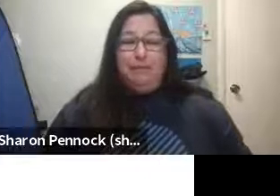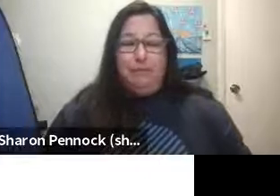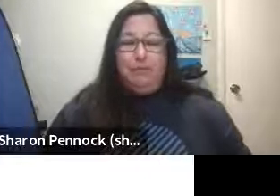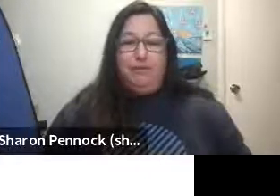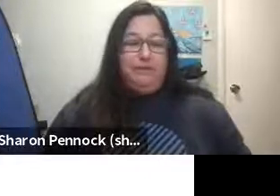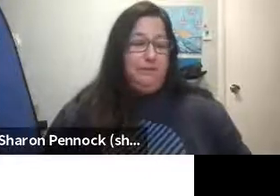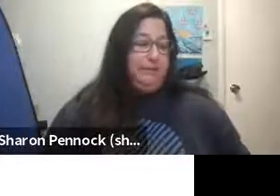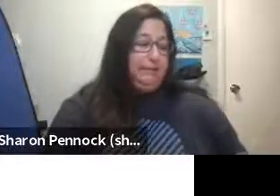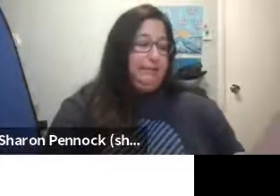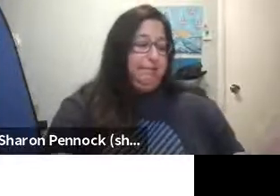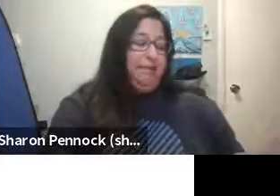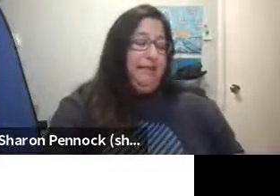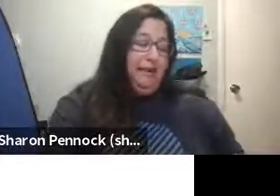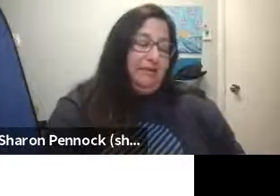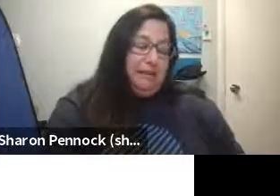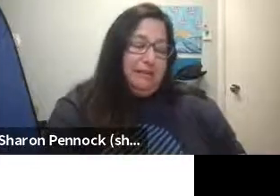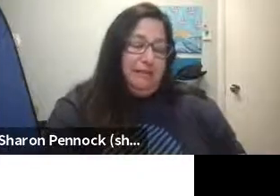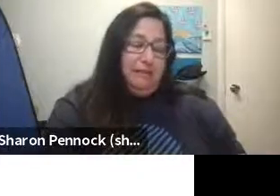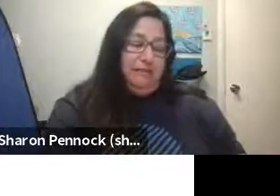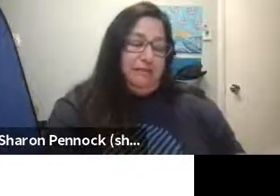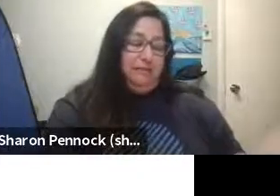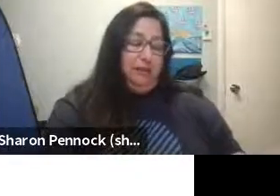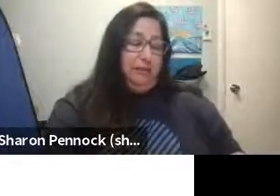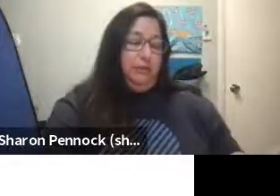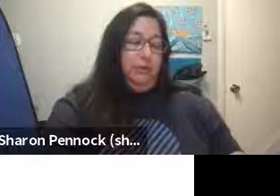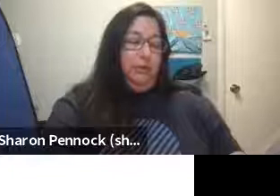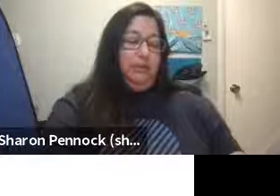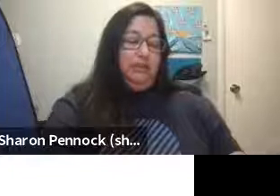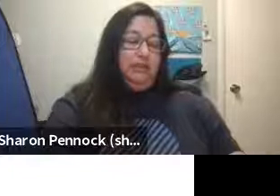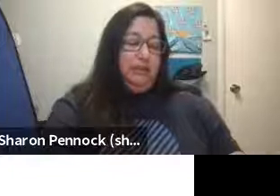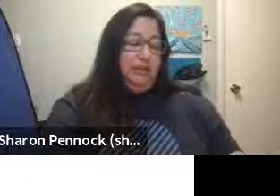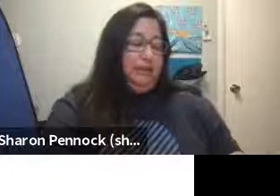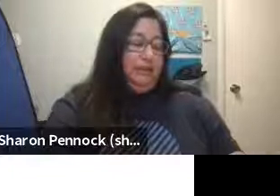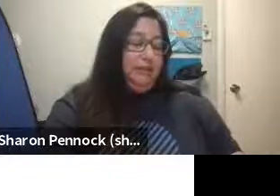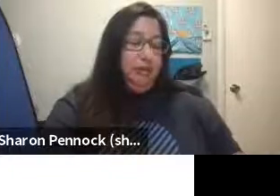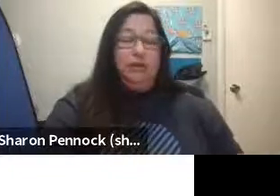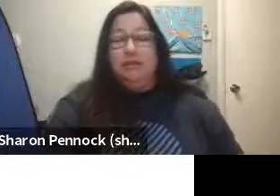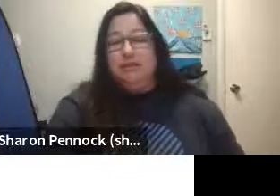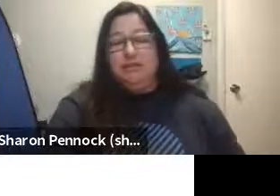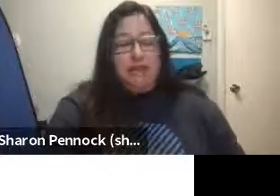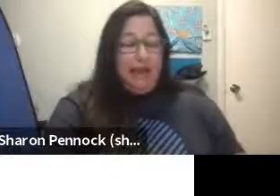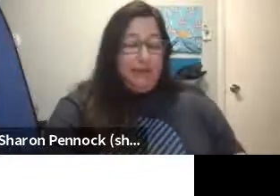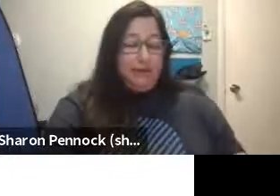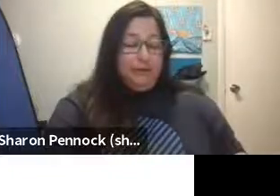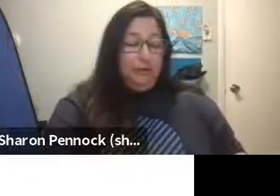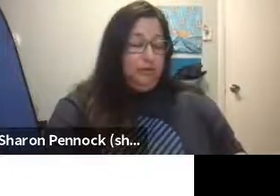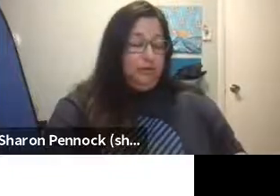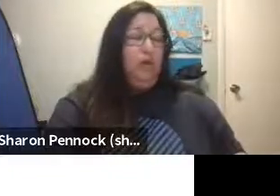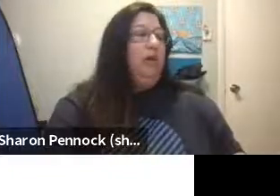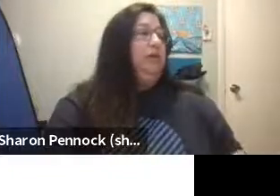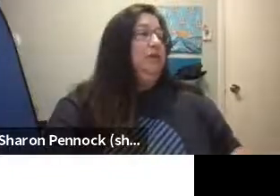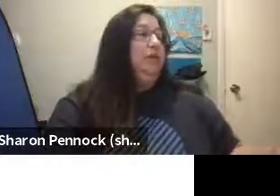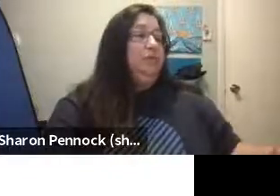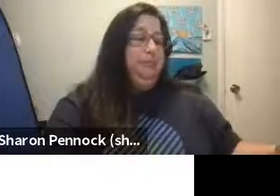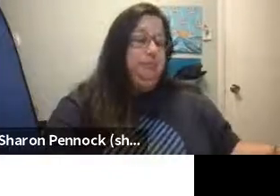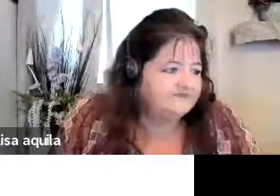made up of people with disabilities. That fundamental shift in view will in turn lead to a more inclusive, equitable world for